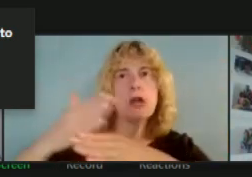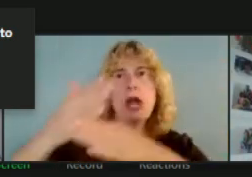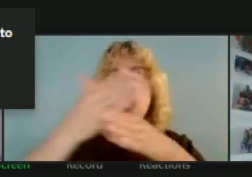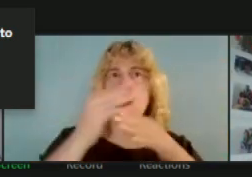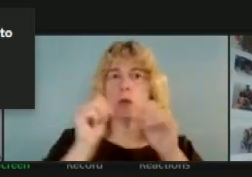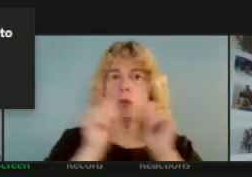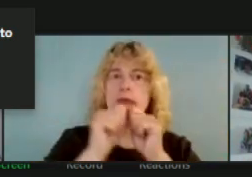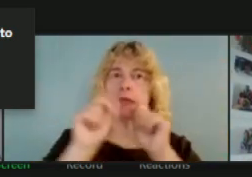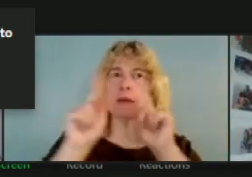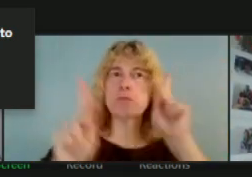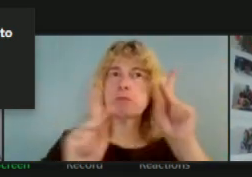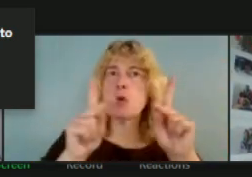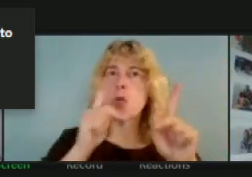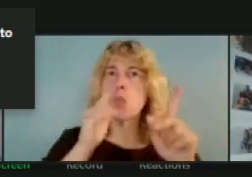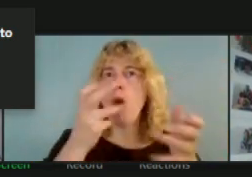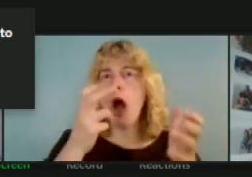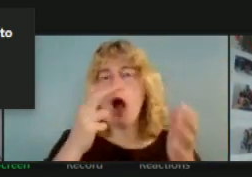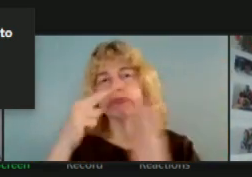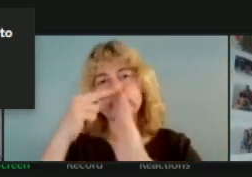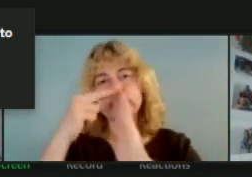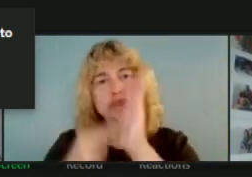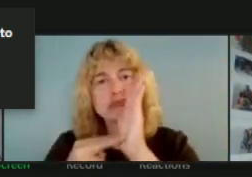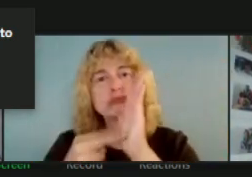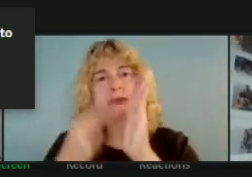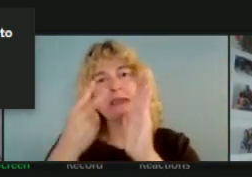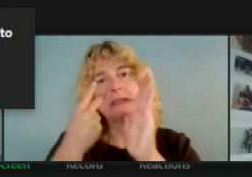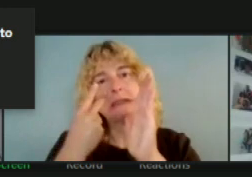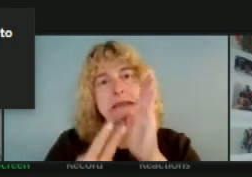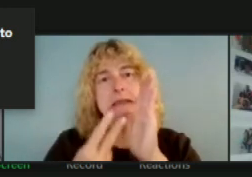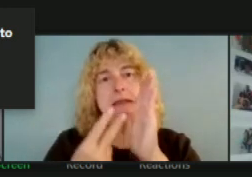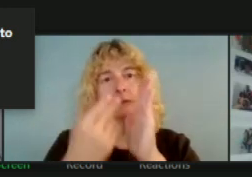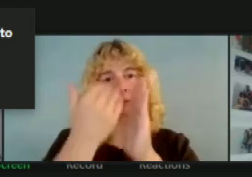that has the phases?